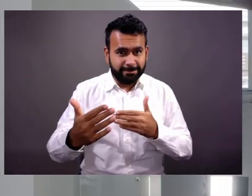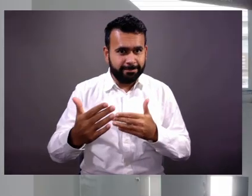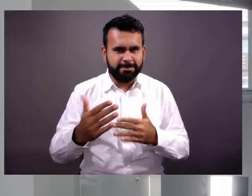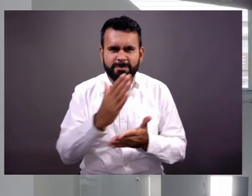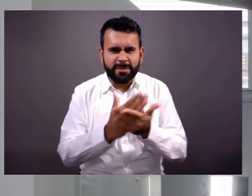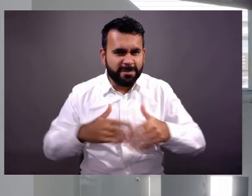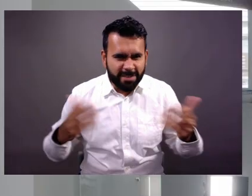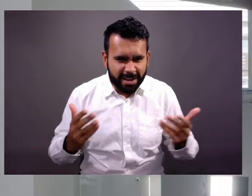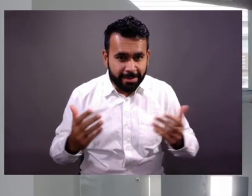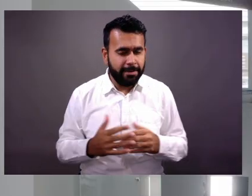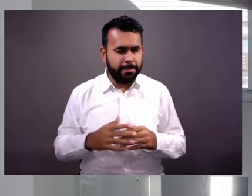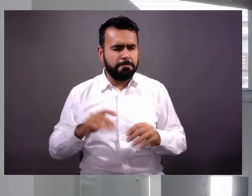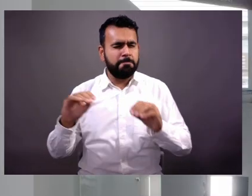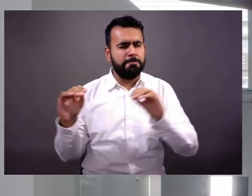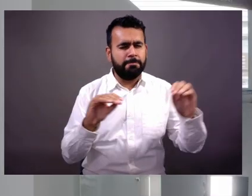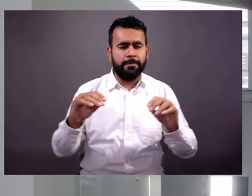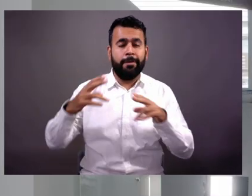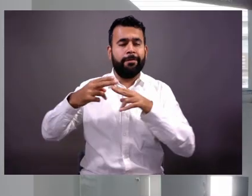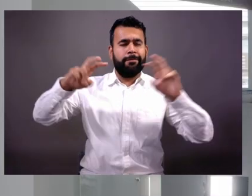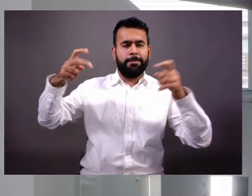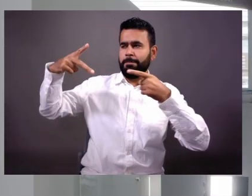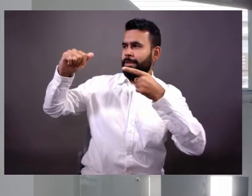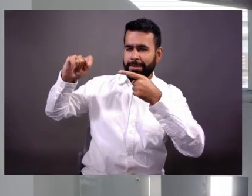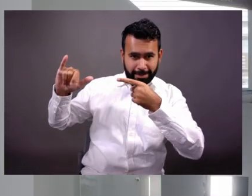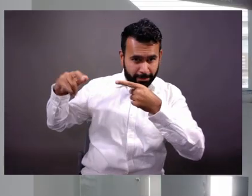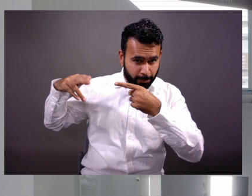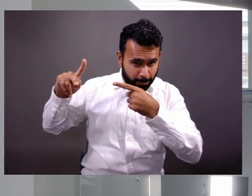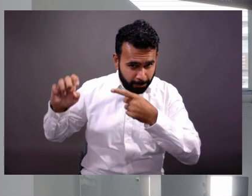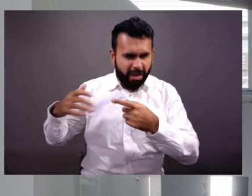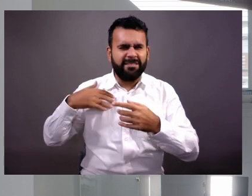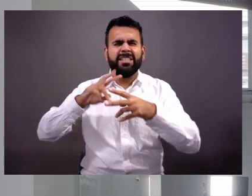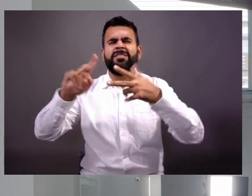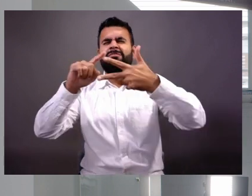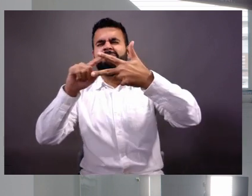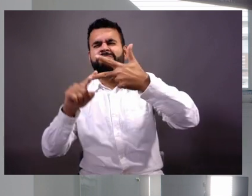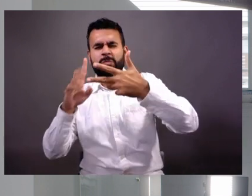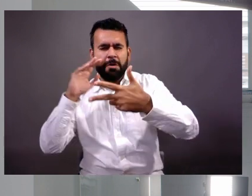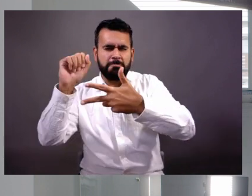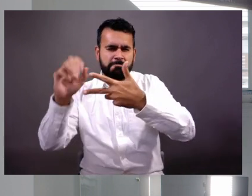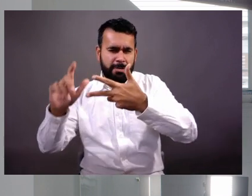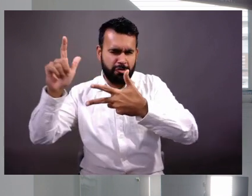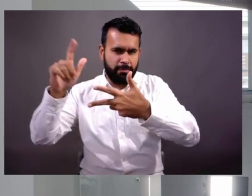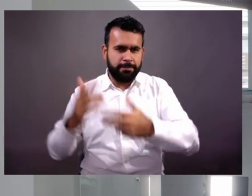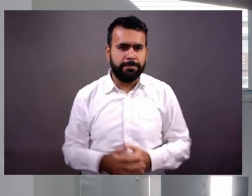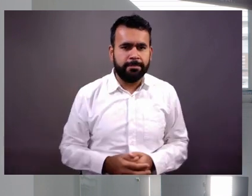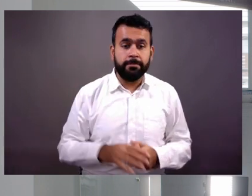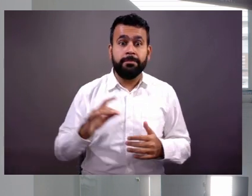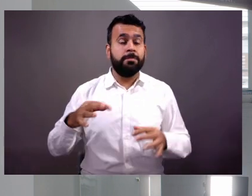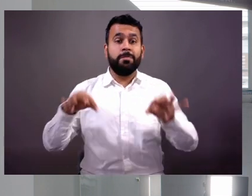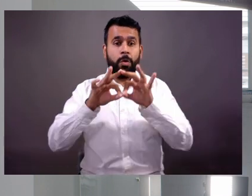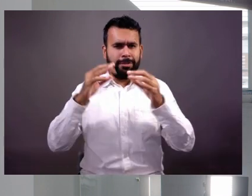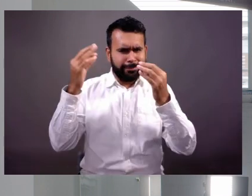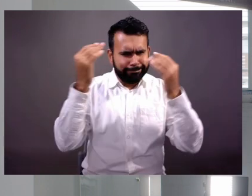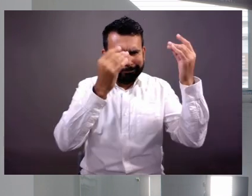For our next segment, we're going to be doing 3 new moves. We're going to be doing the Patty Duke, the Biz Marquee, and the Robocop. So first, we're going to start out with the Patty